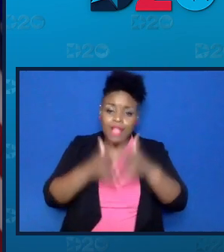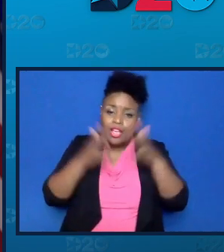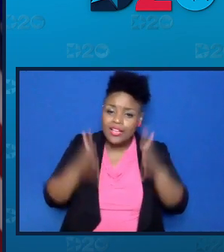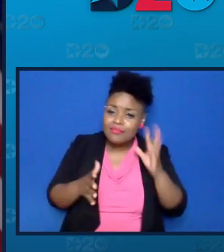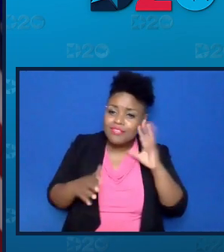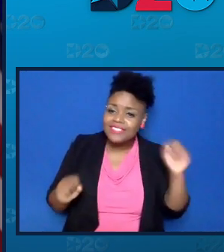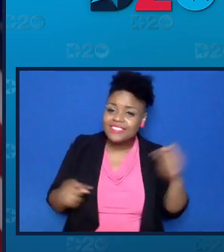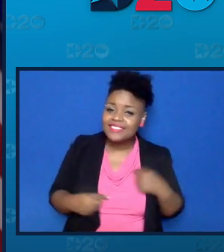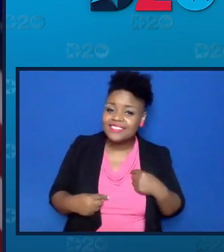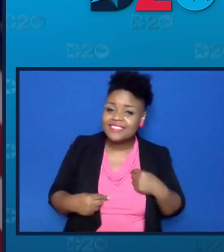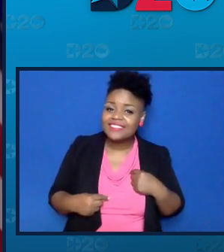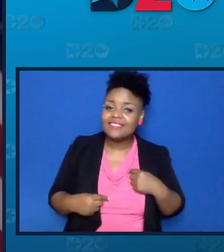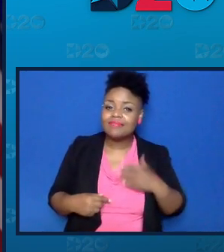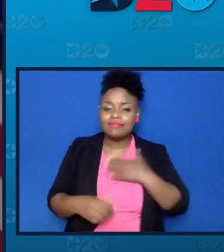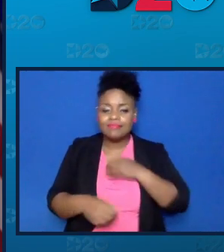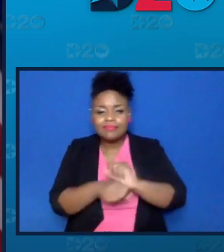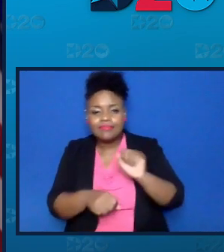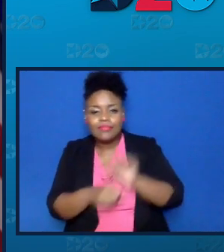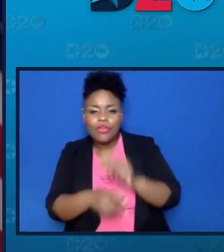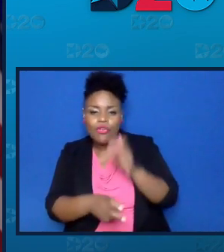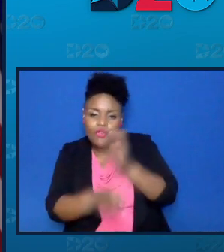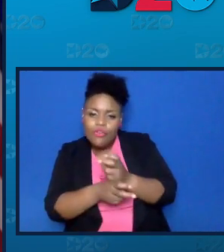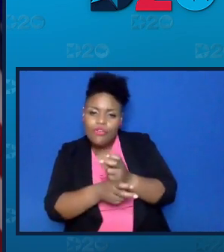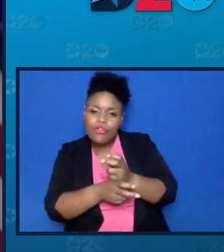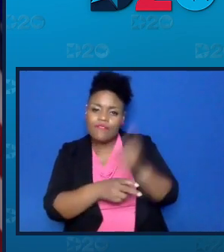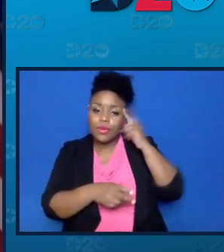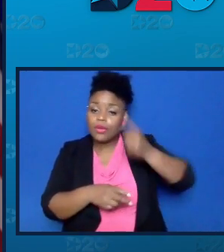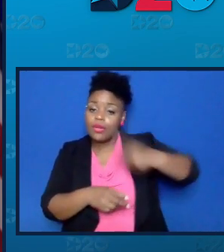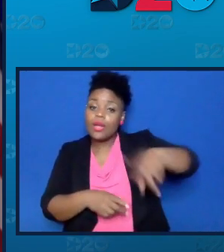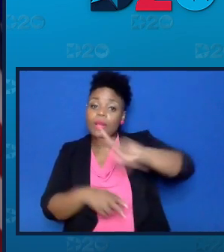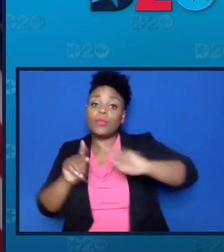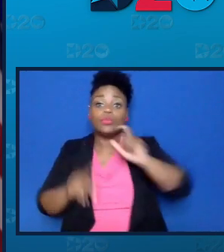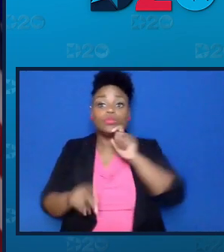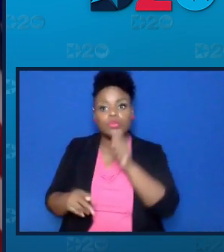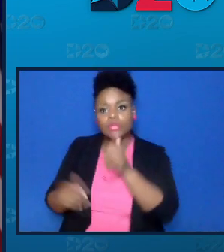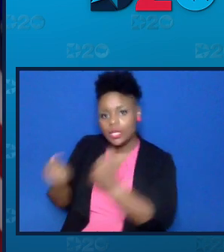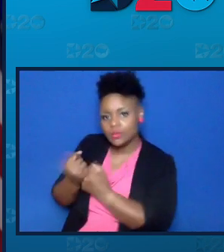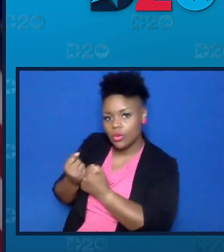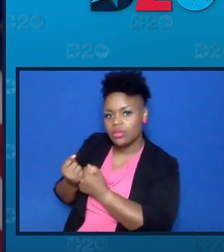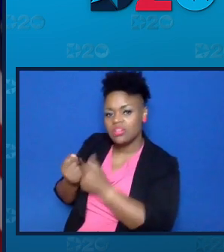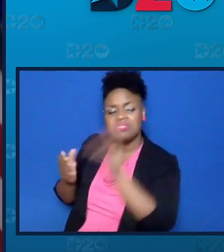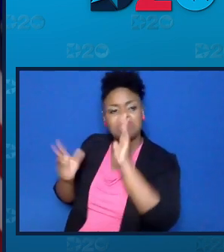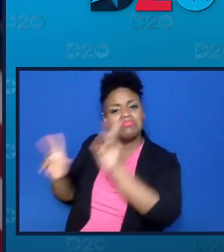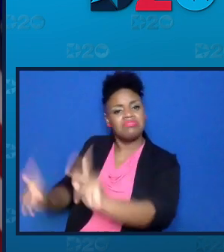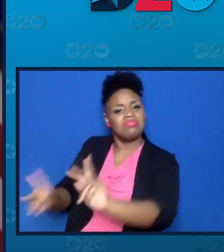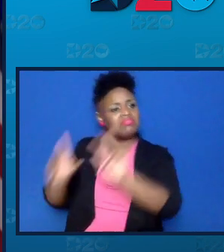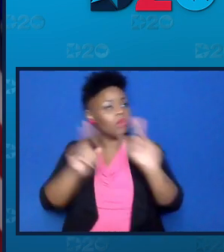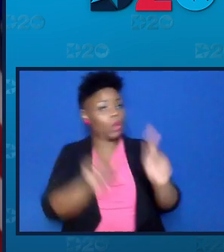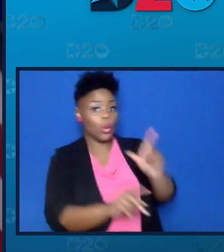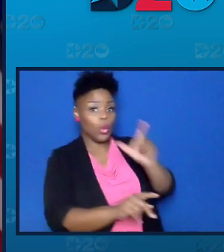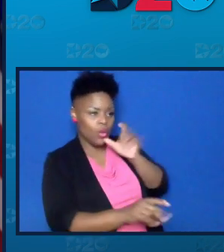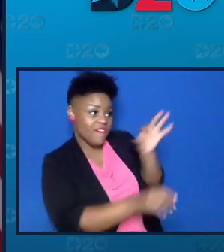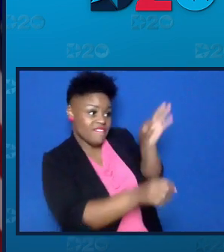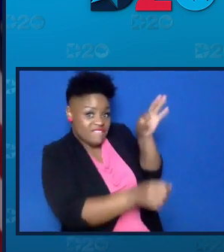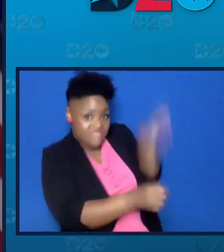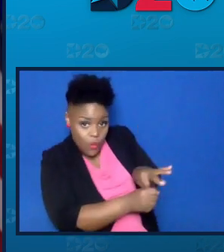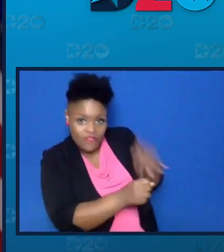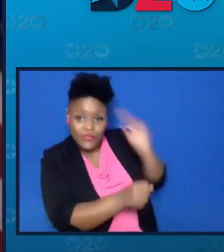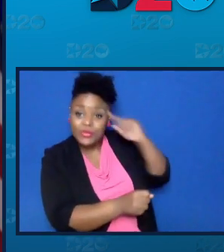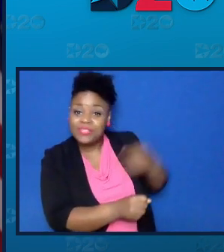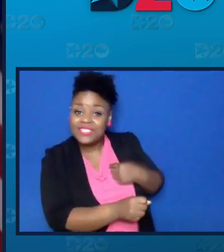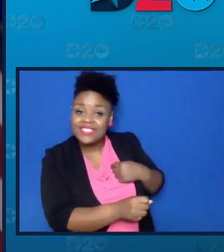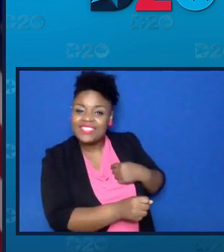hard for those who didn't support me, as hard for them as I did for those who did vote for me. That's the job of a